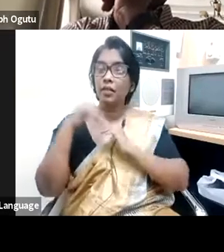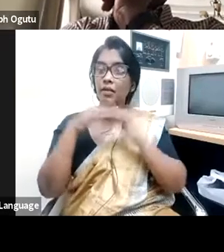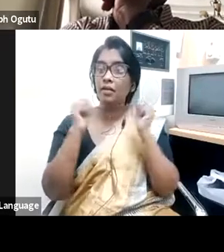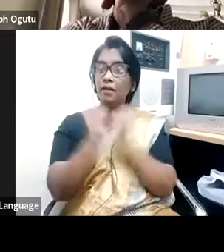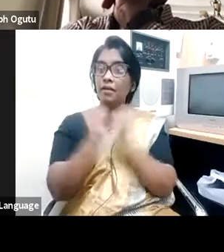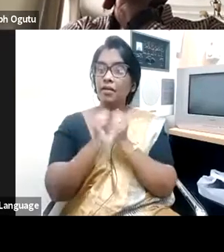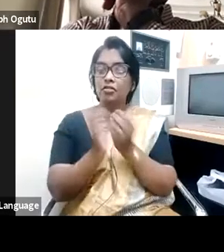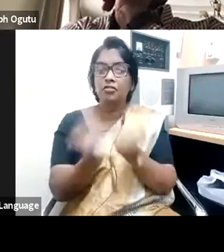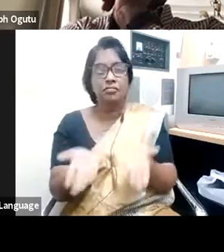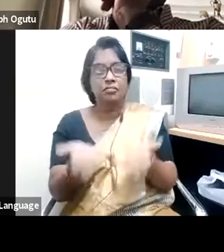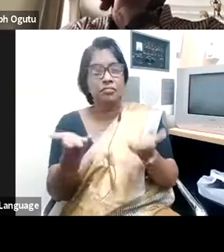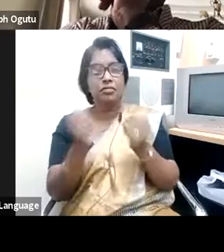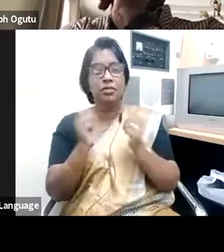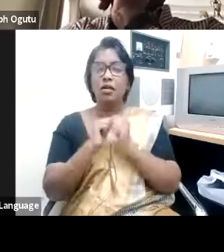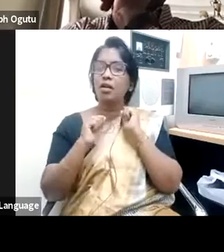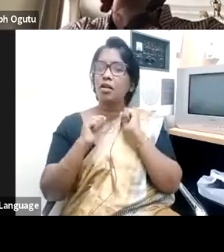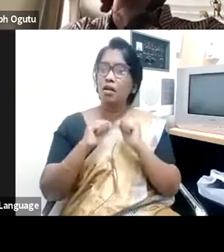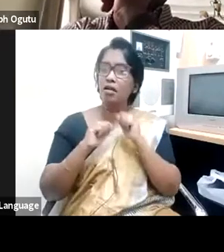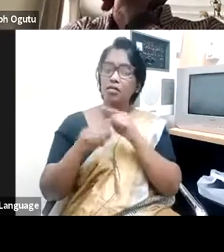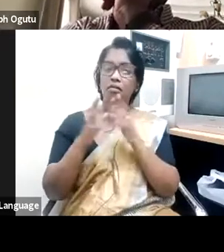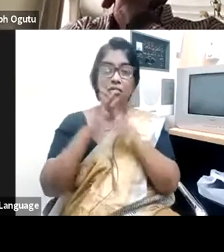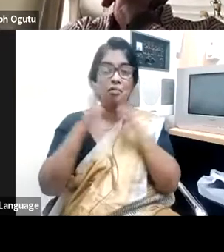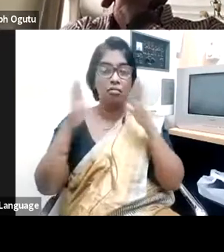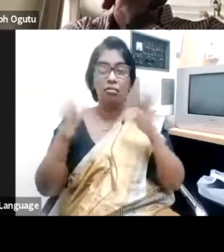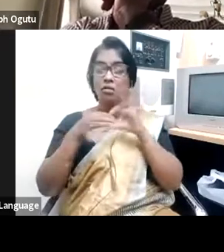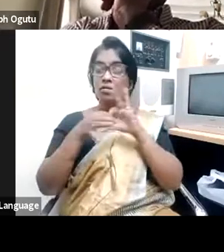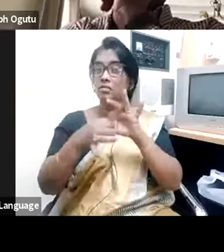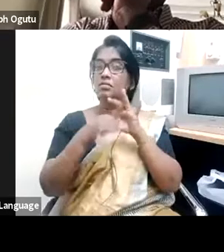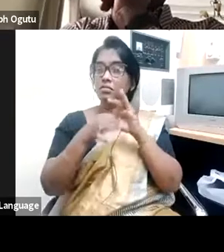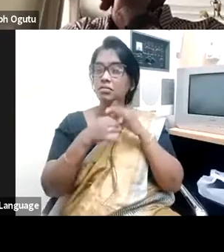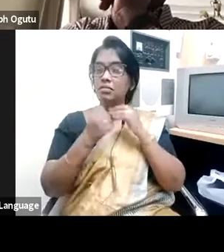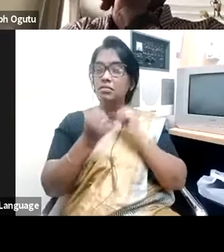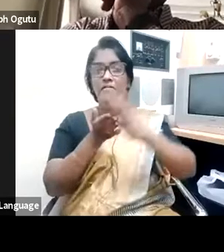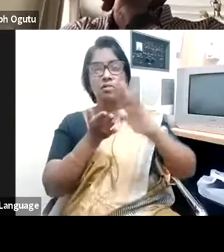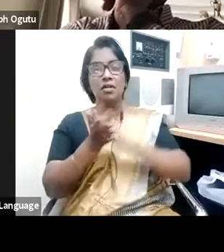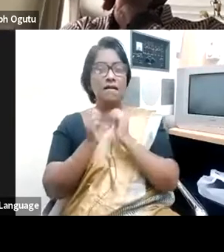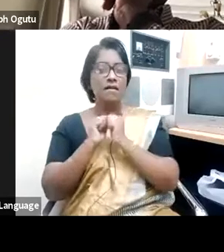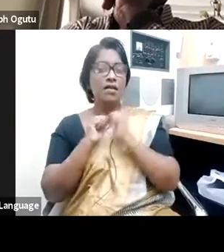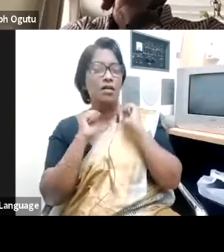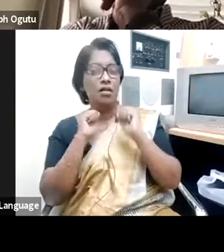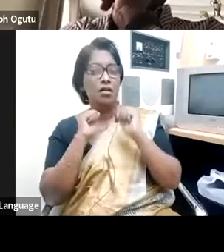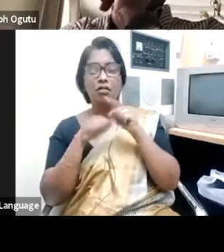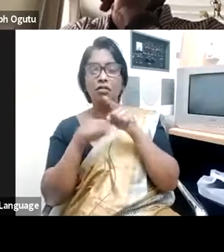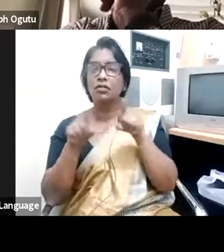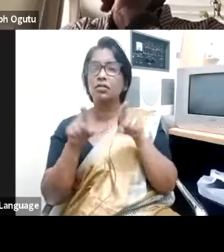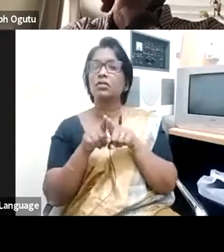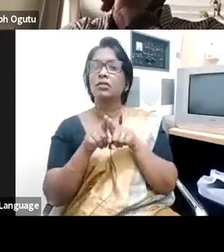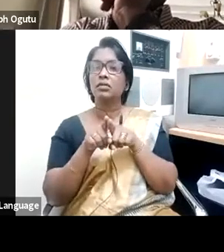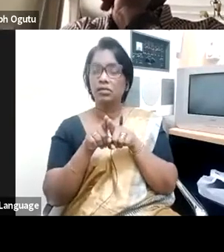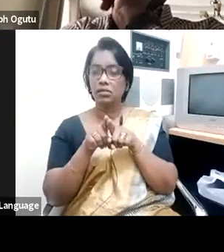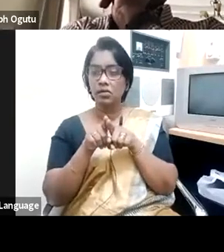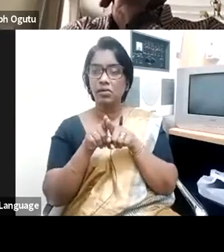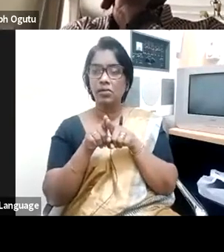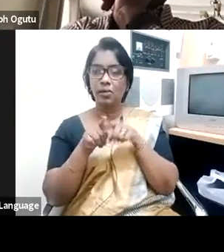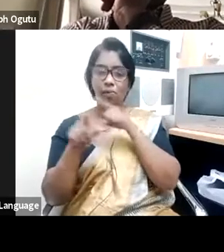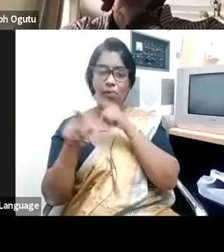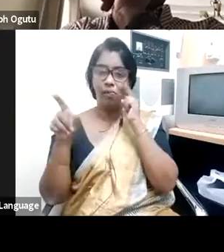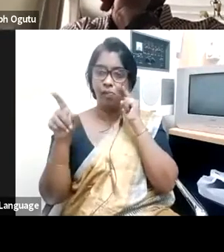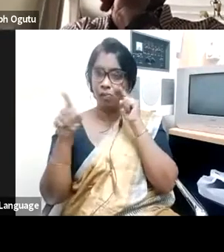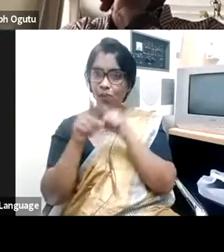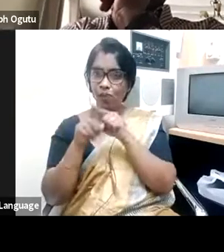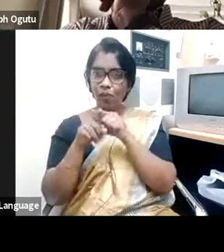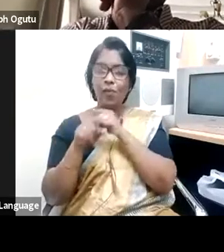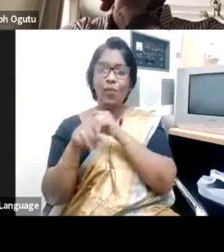platforms, partnerships, and ecosystems. And also our way of thinking surely have had to change now. It has to